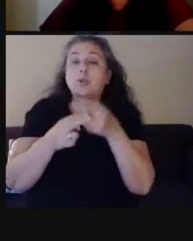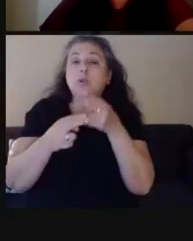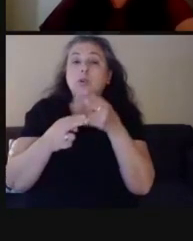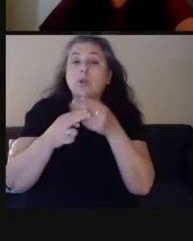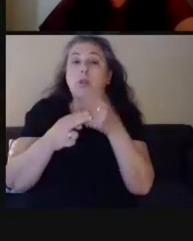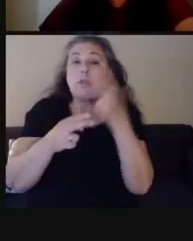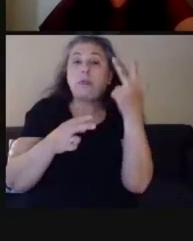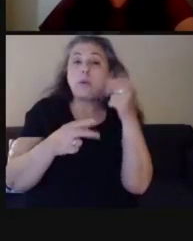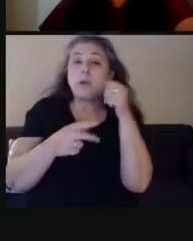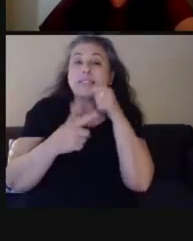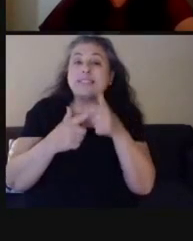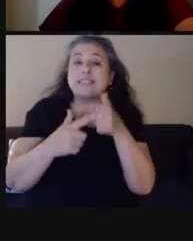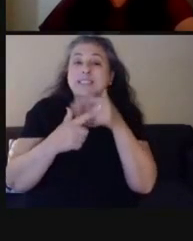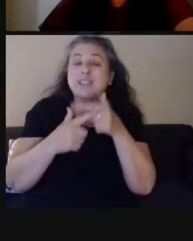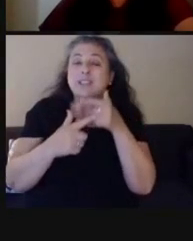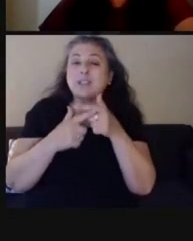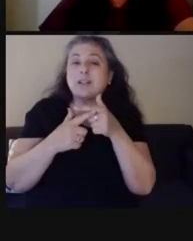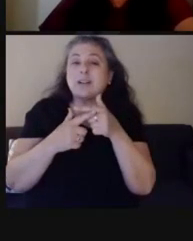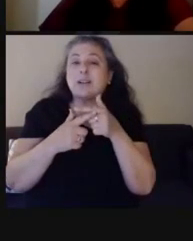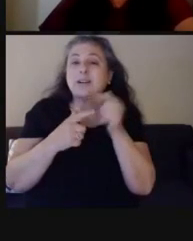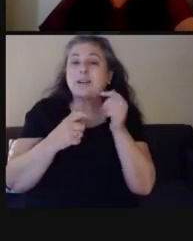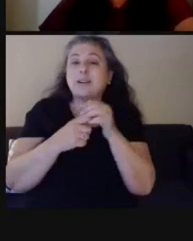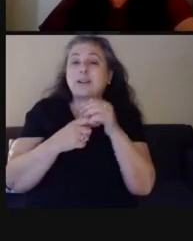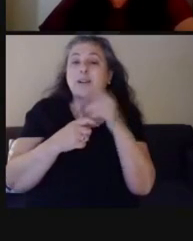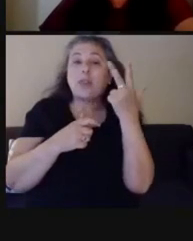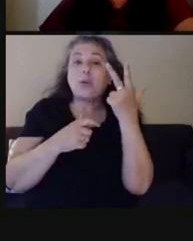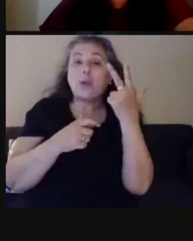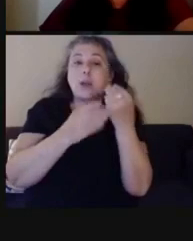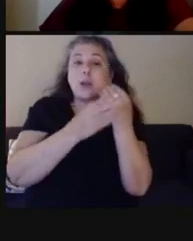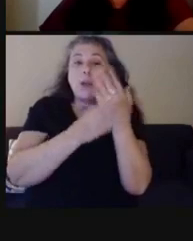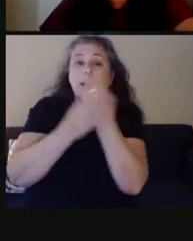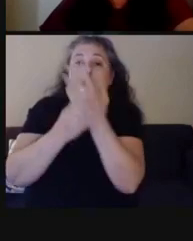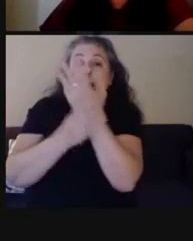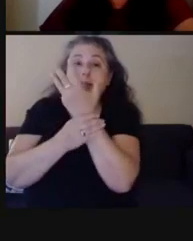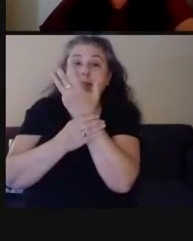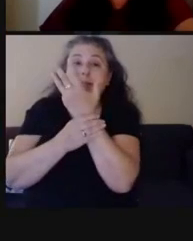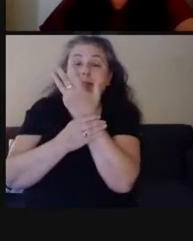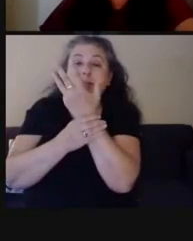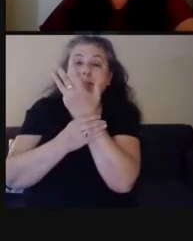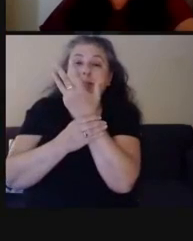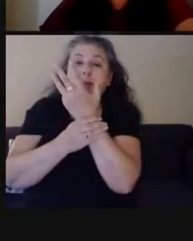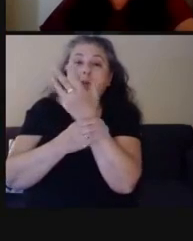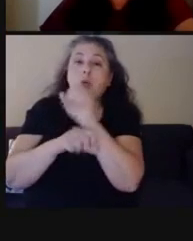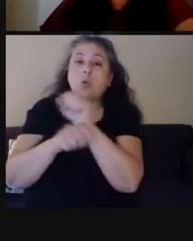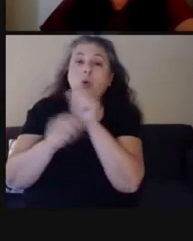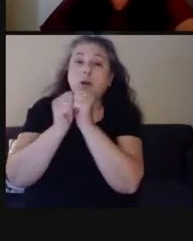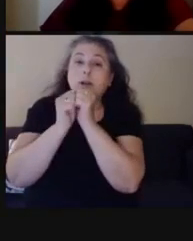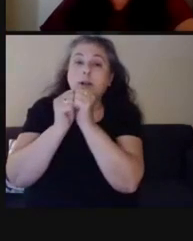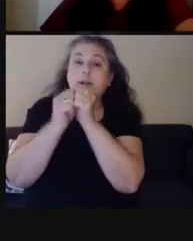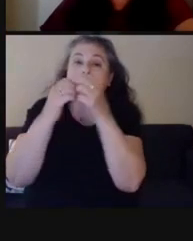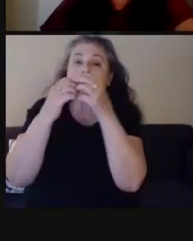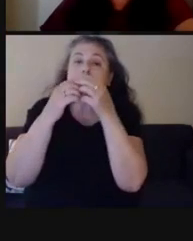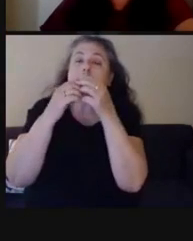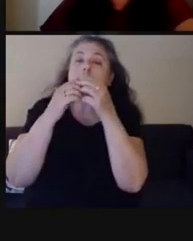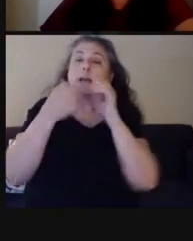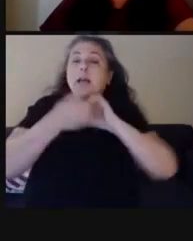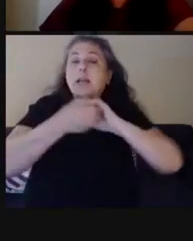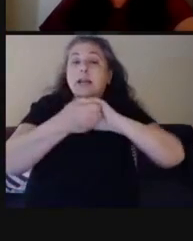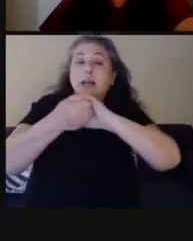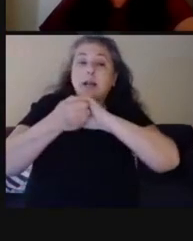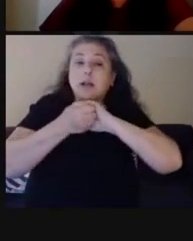Sisters, where three sister plants had worked together harmoniously or